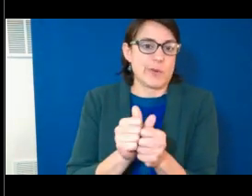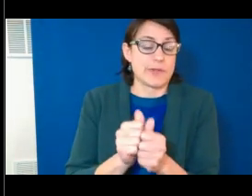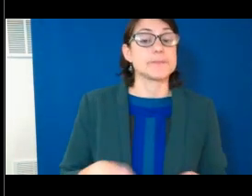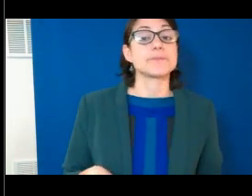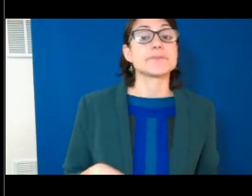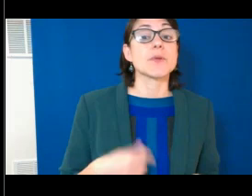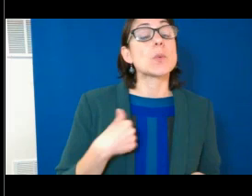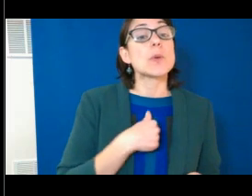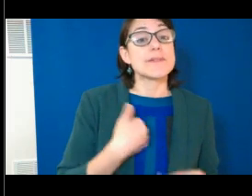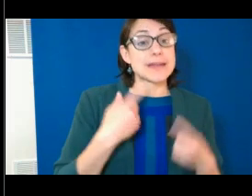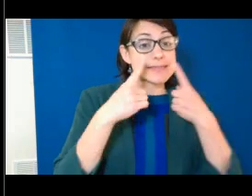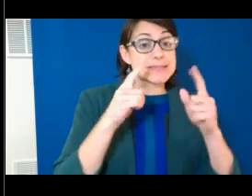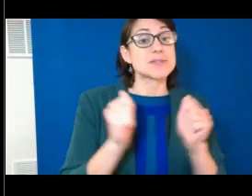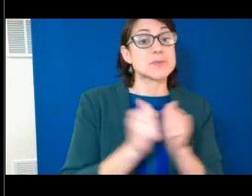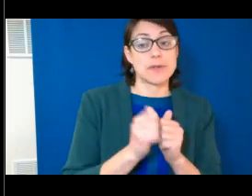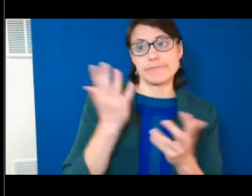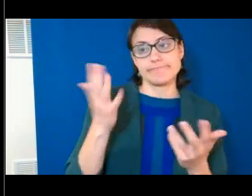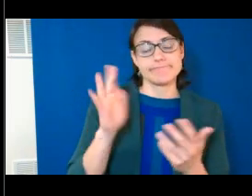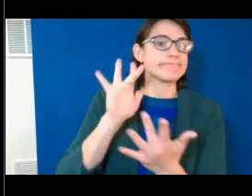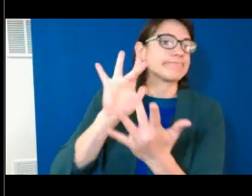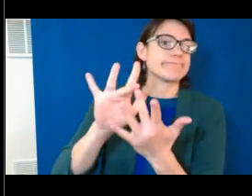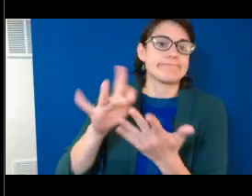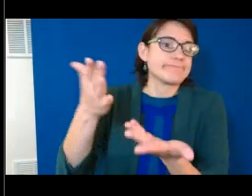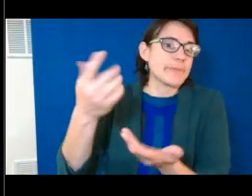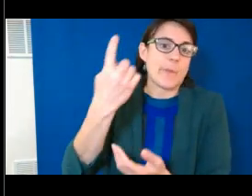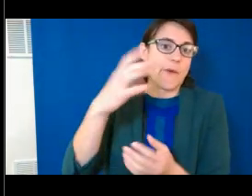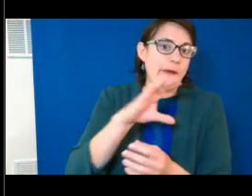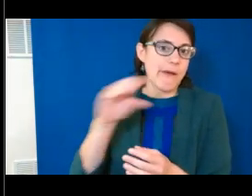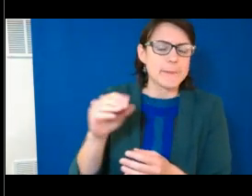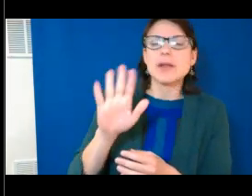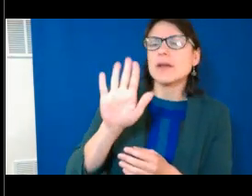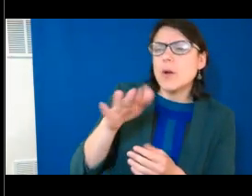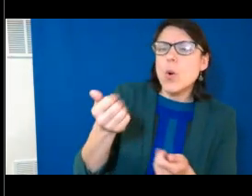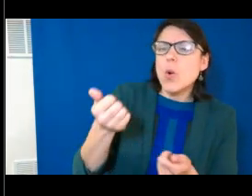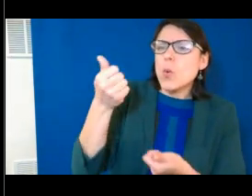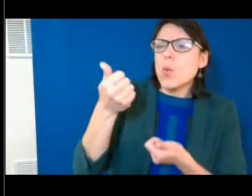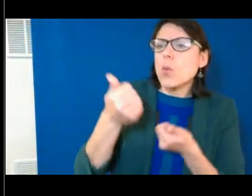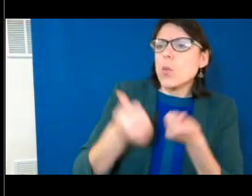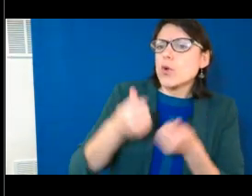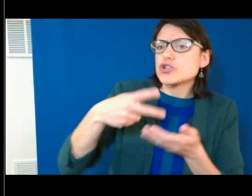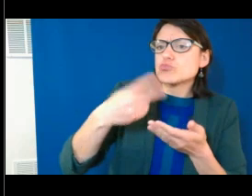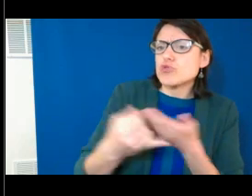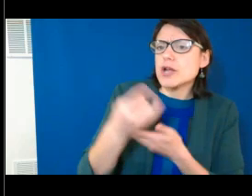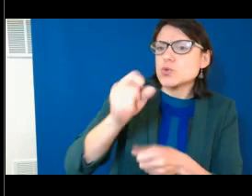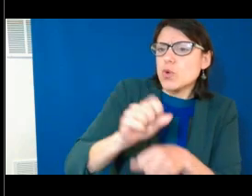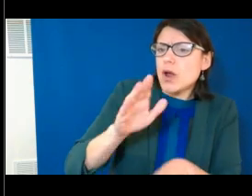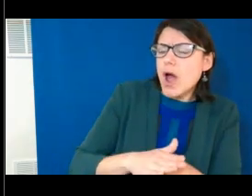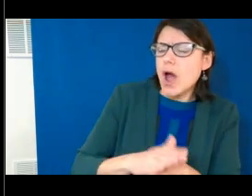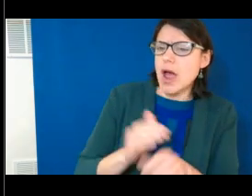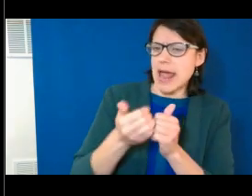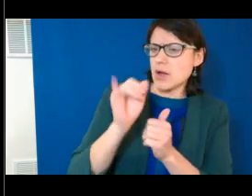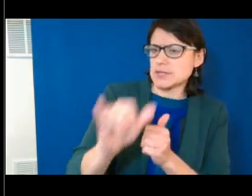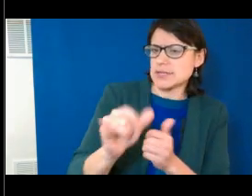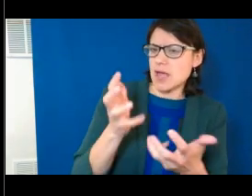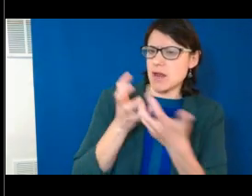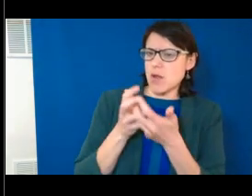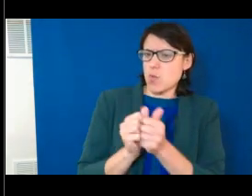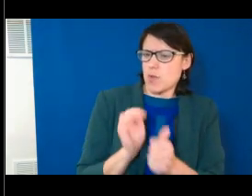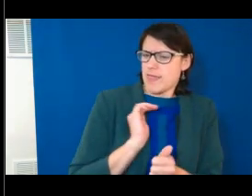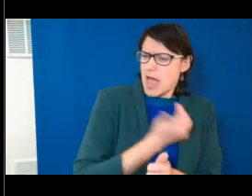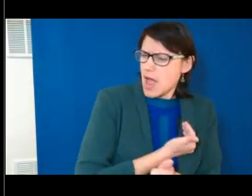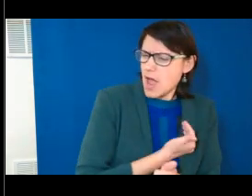your projects that you're working on? Where does that align with us? How can we move forward together? How do we commingle